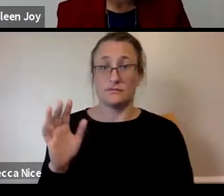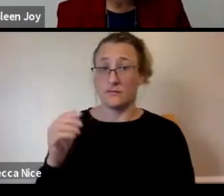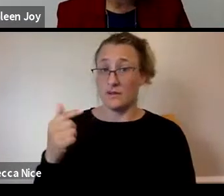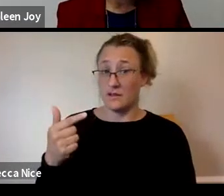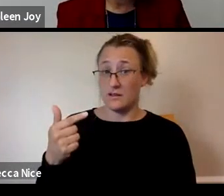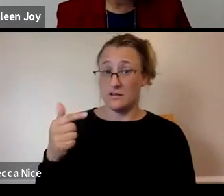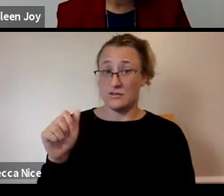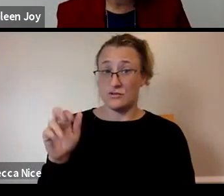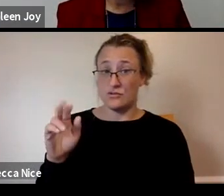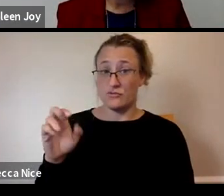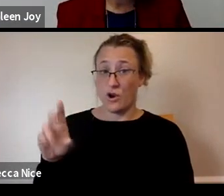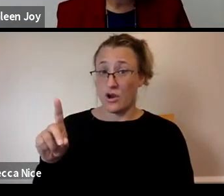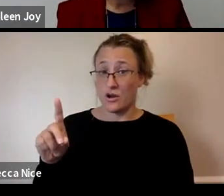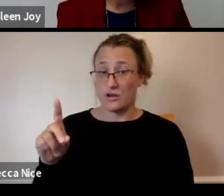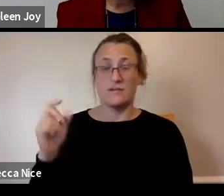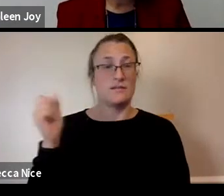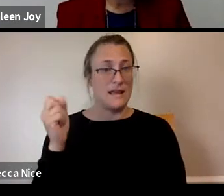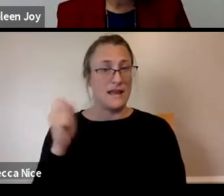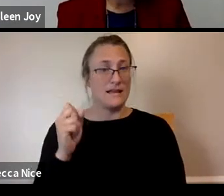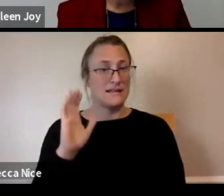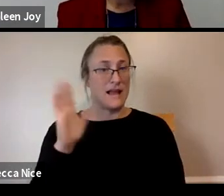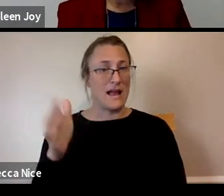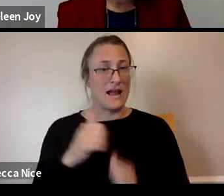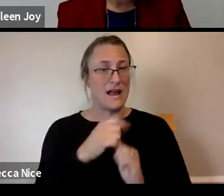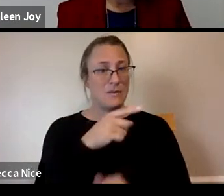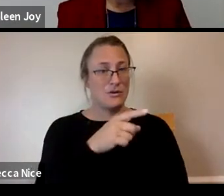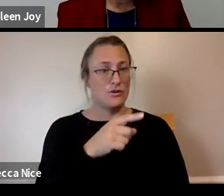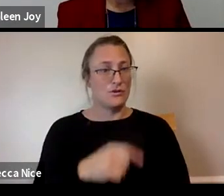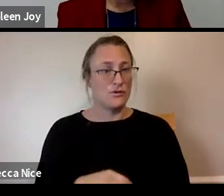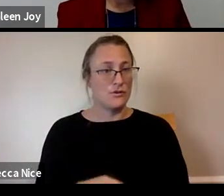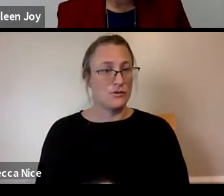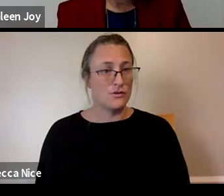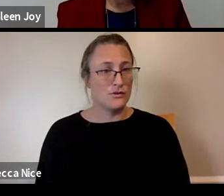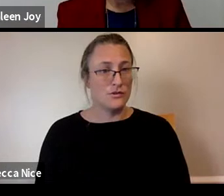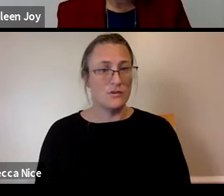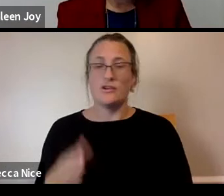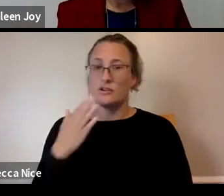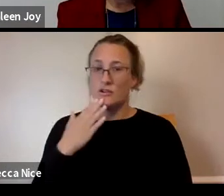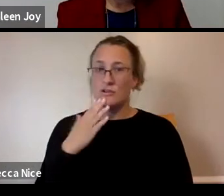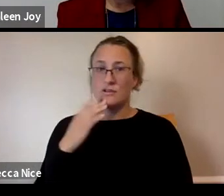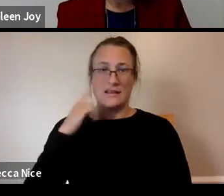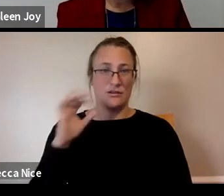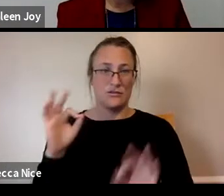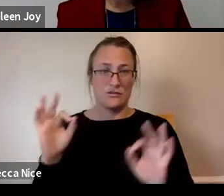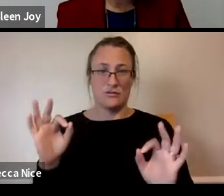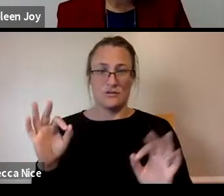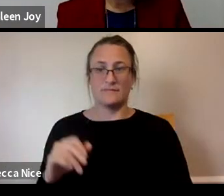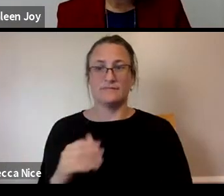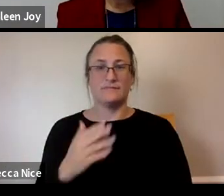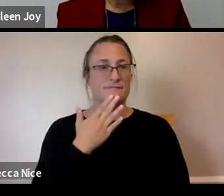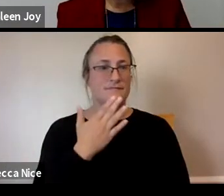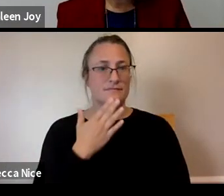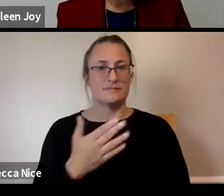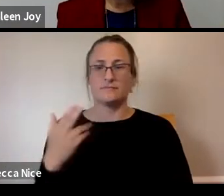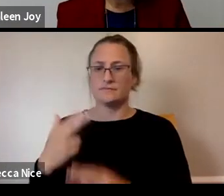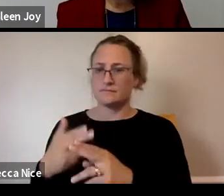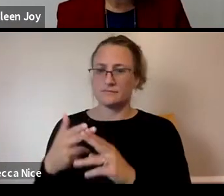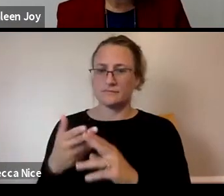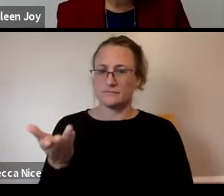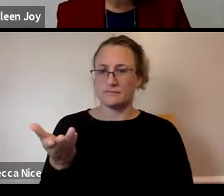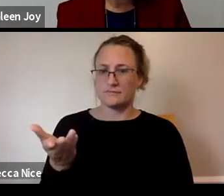Gerard. Hi. How are you, Your Honor? Good. You're coming through loud and clear. Thank you. Your name for the